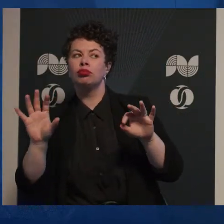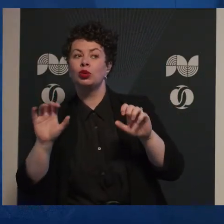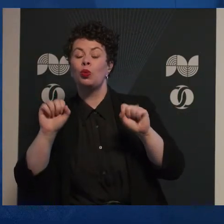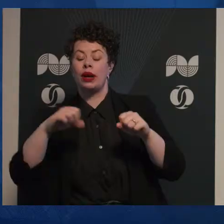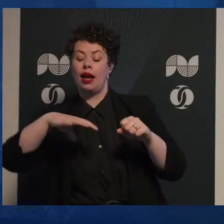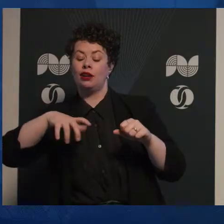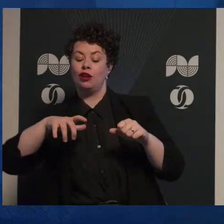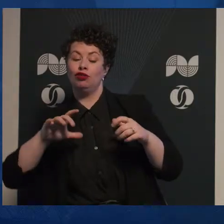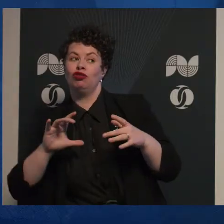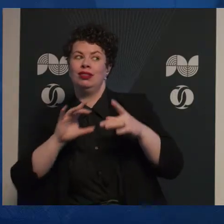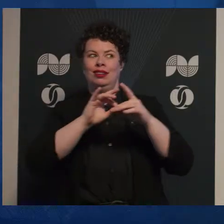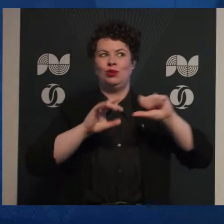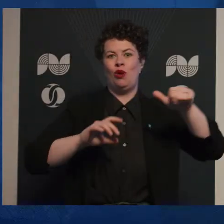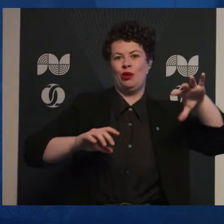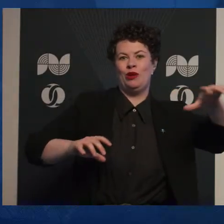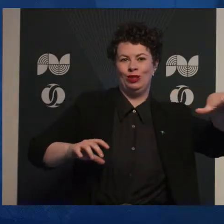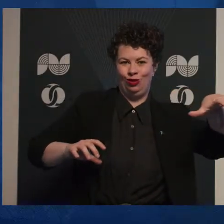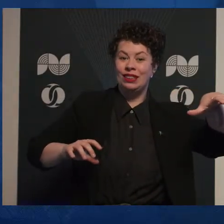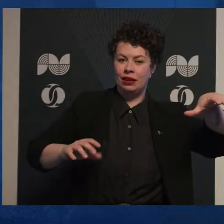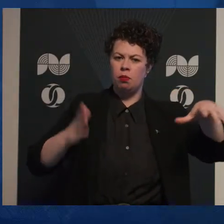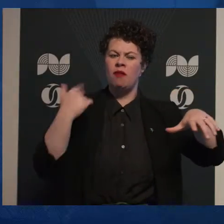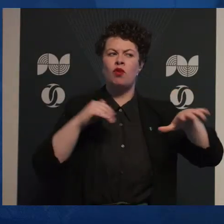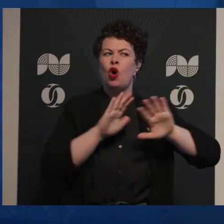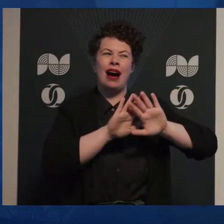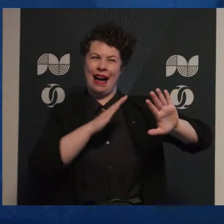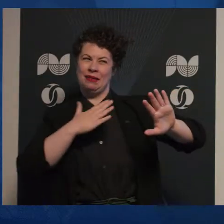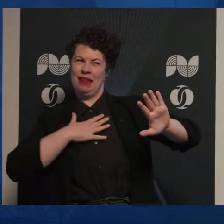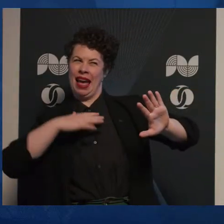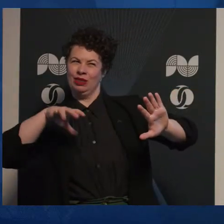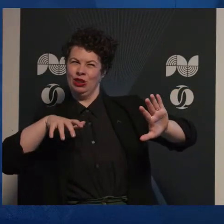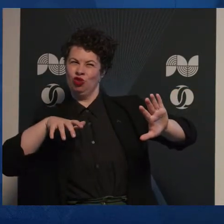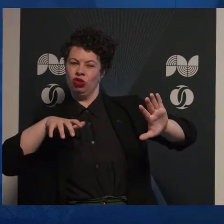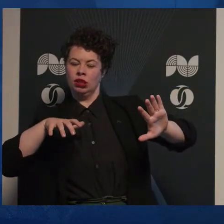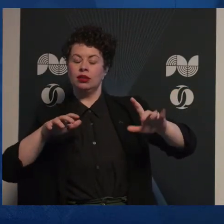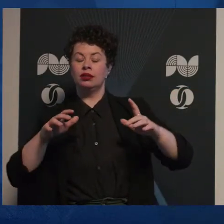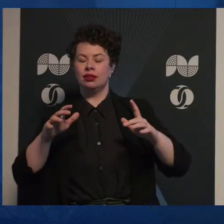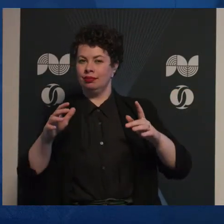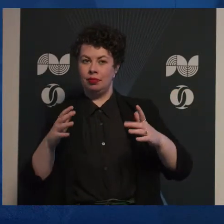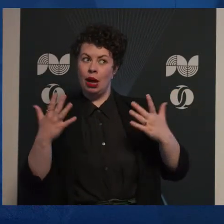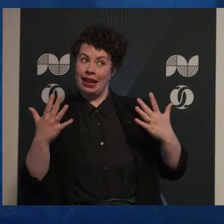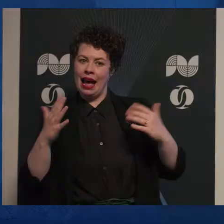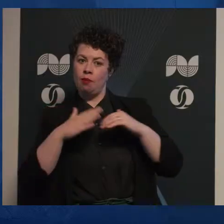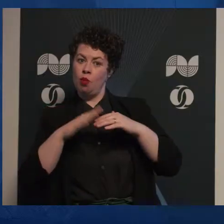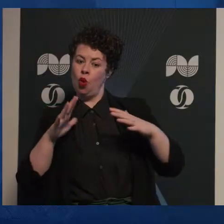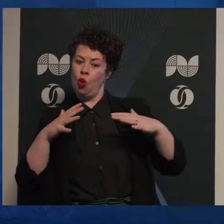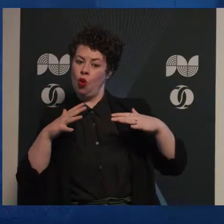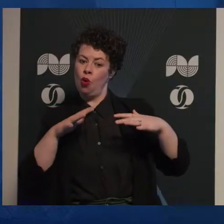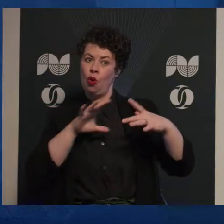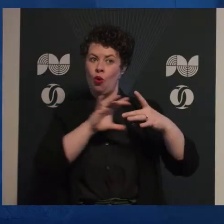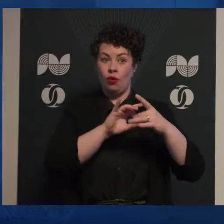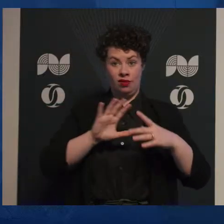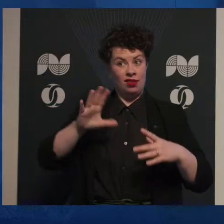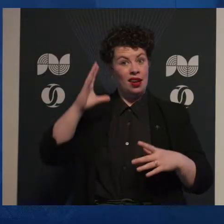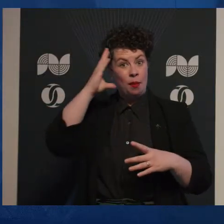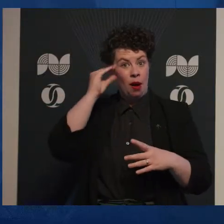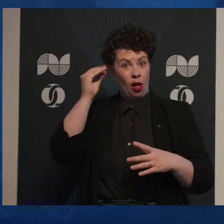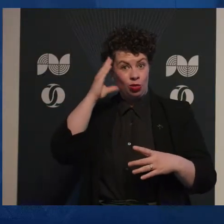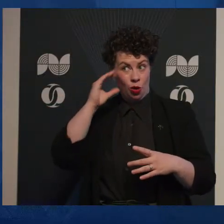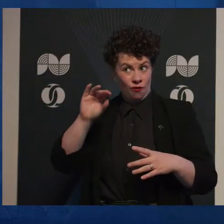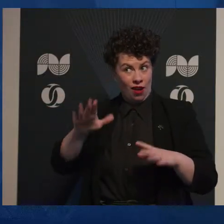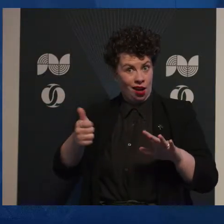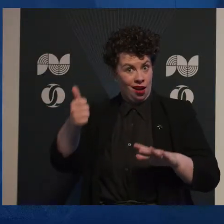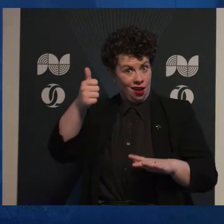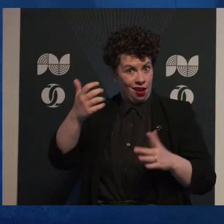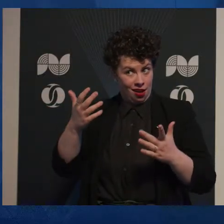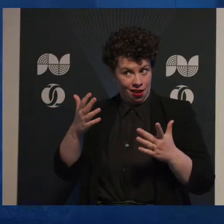still where we're heading. And you succeed politically, you're in power, so you are managing to convince people. And for